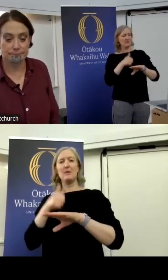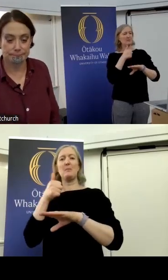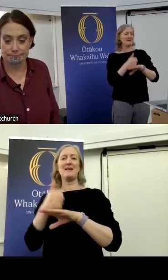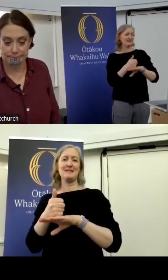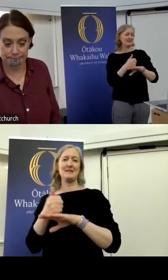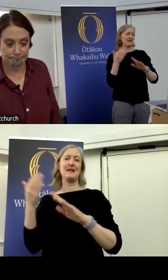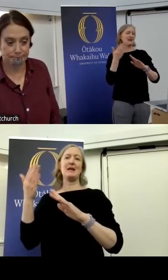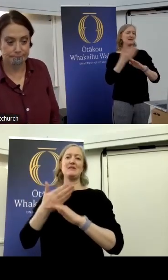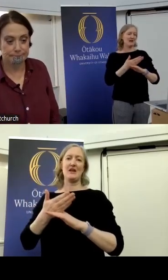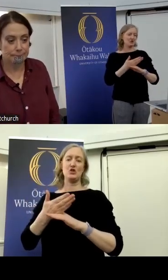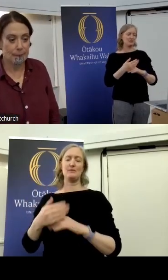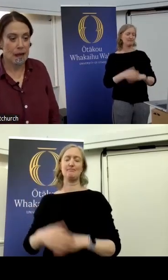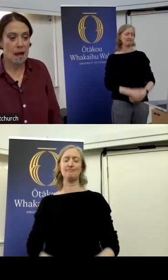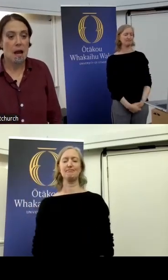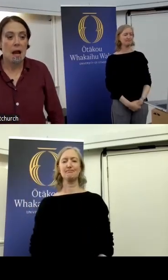intervention.